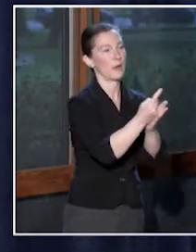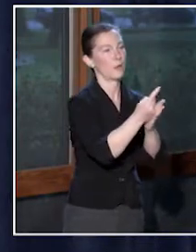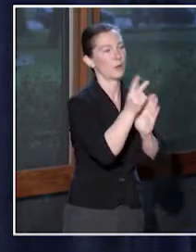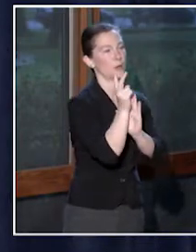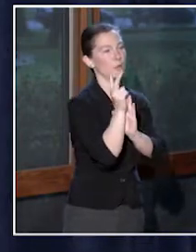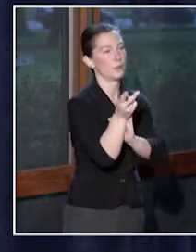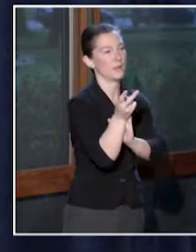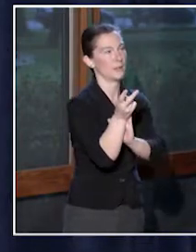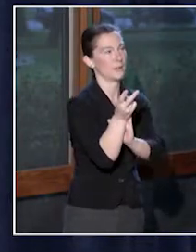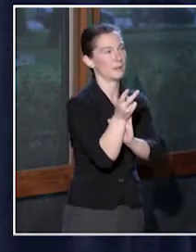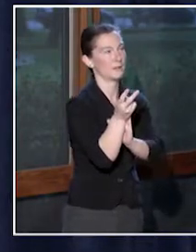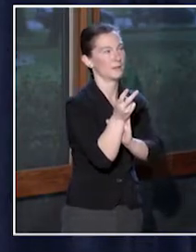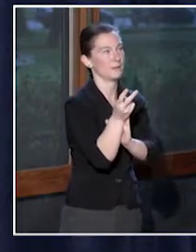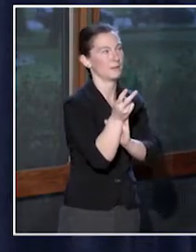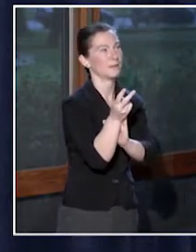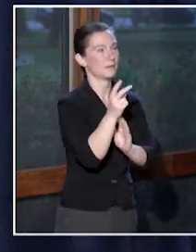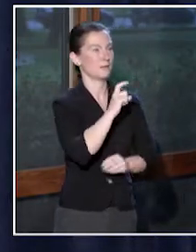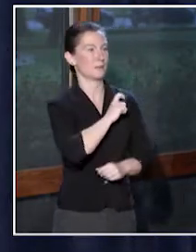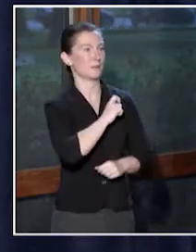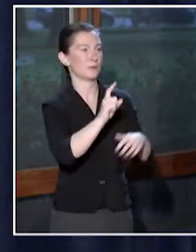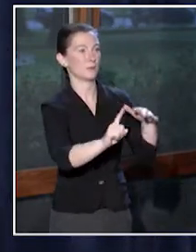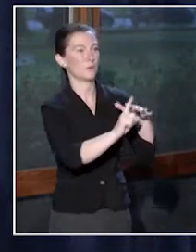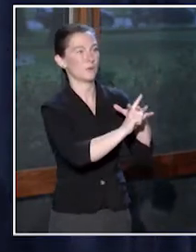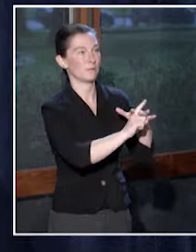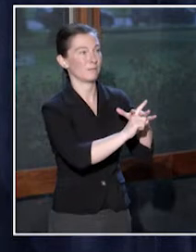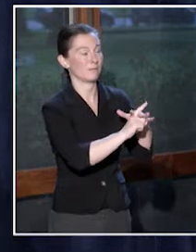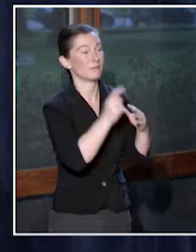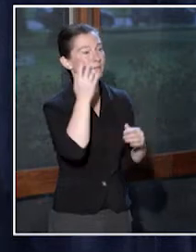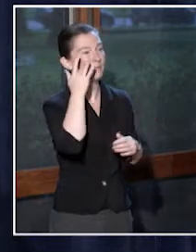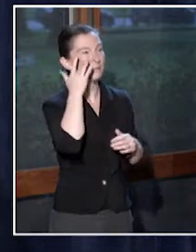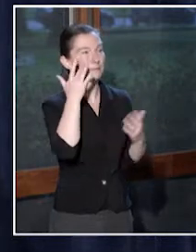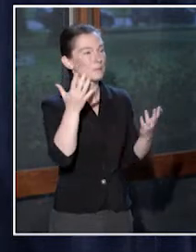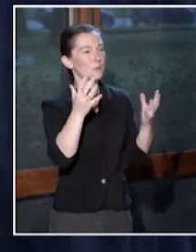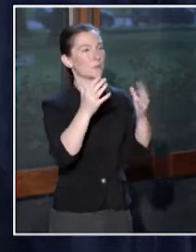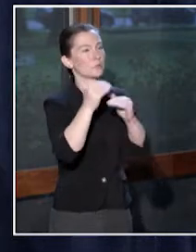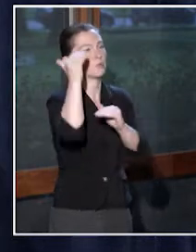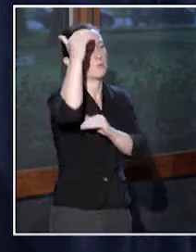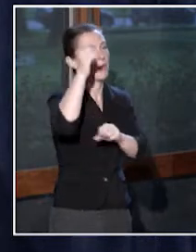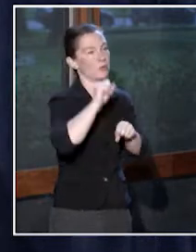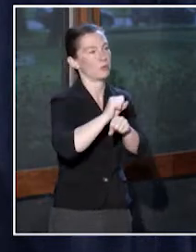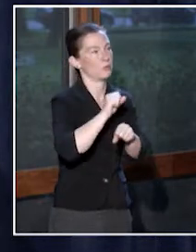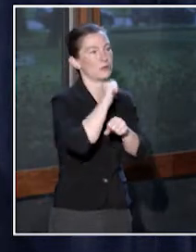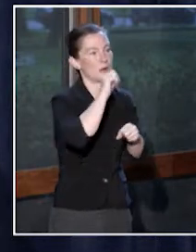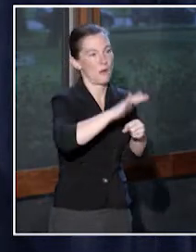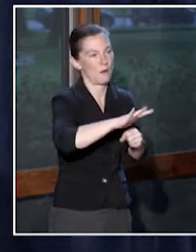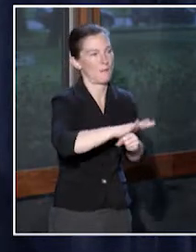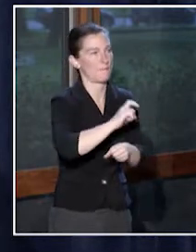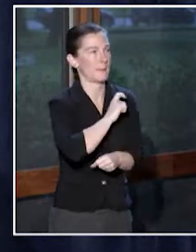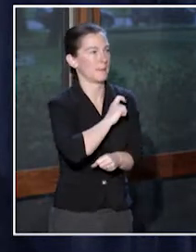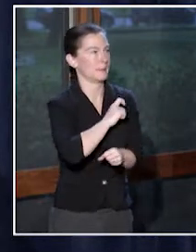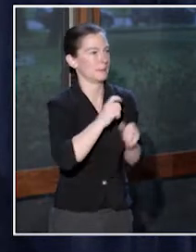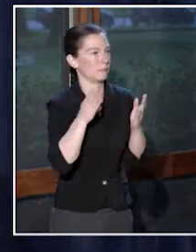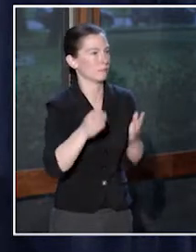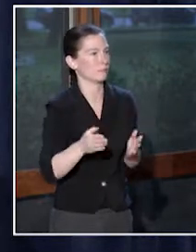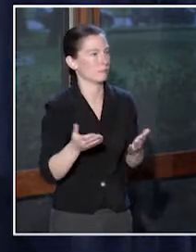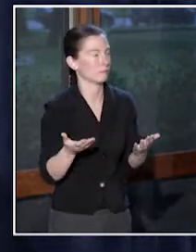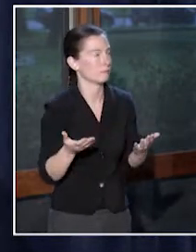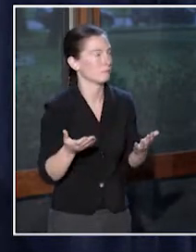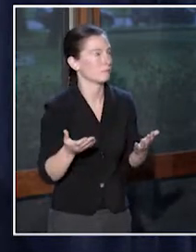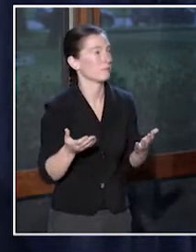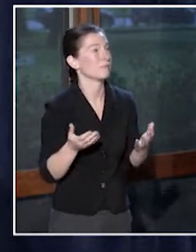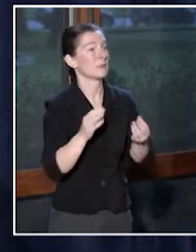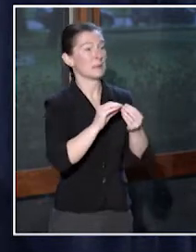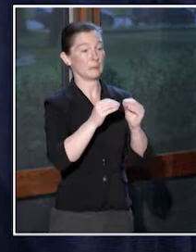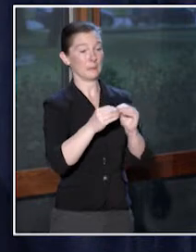because they were spread so thinly. So to review, Police numbers are way down.